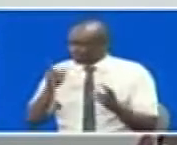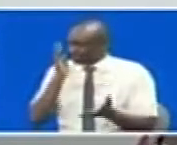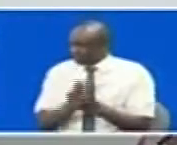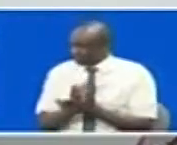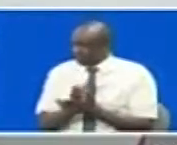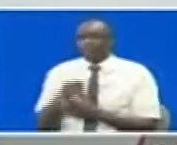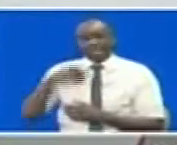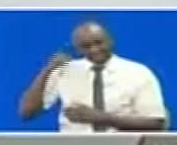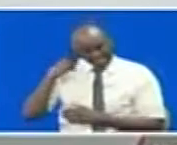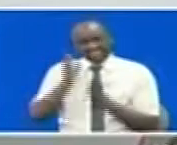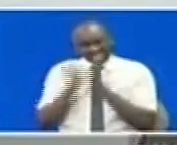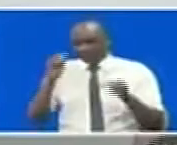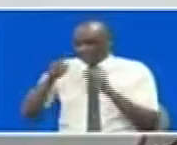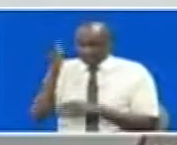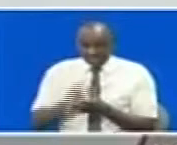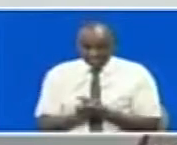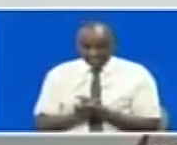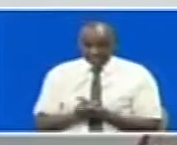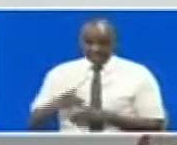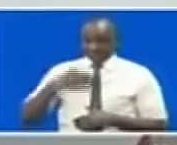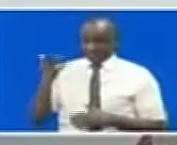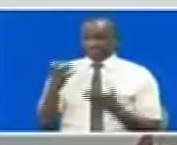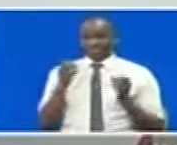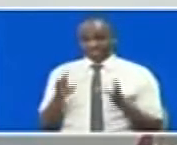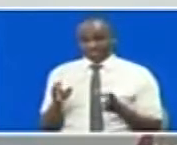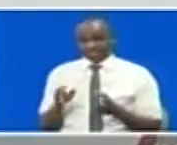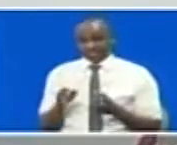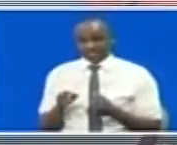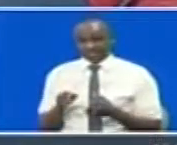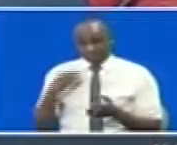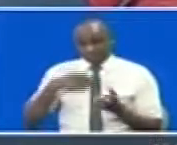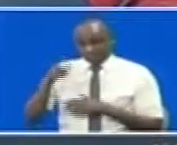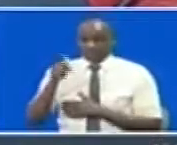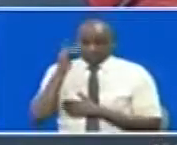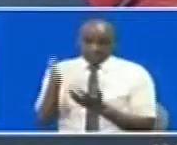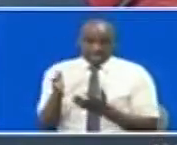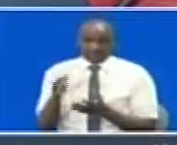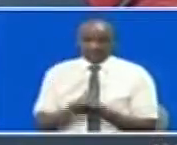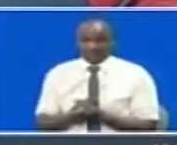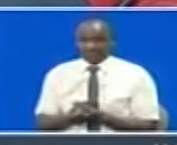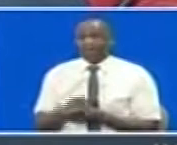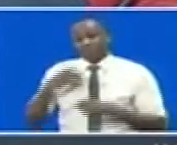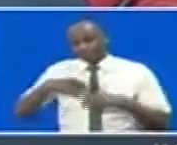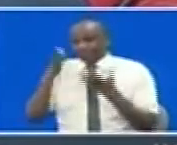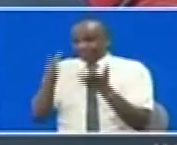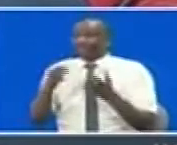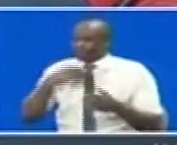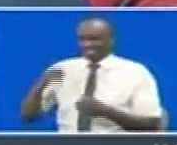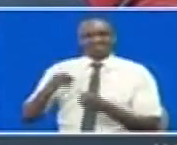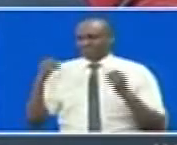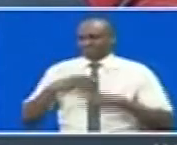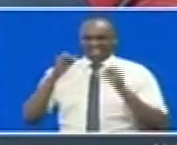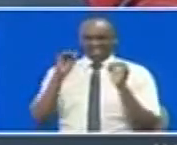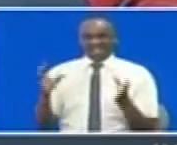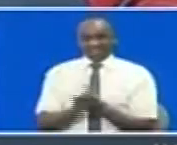election, ICC is no longer a threat. This general election, even the local courts is no longer a threat. Yeah. So people actually, it's